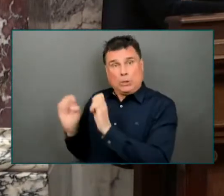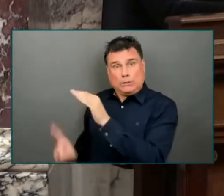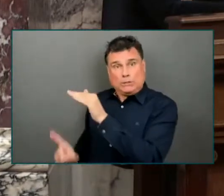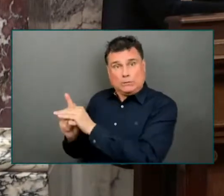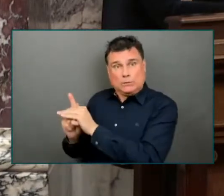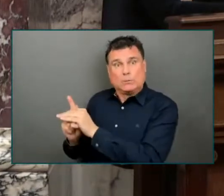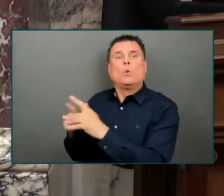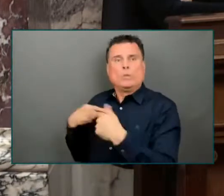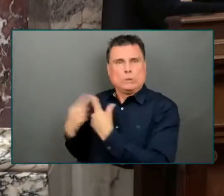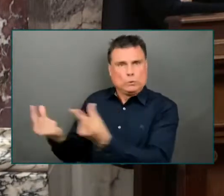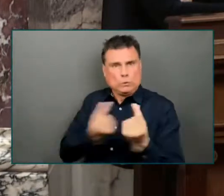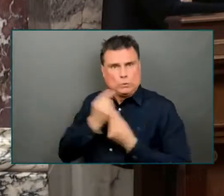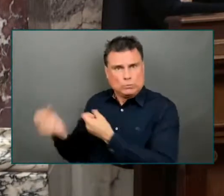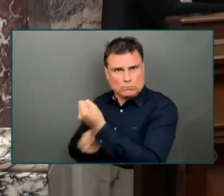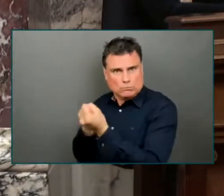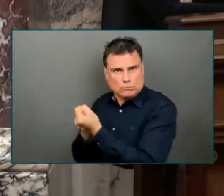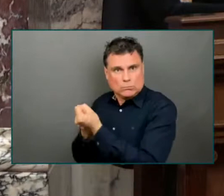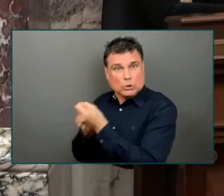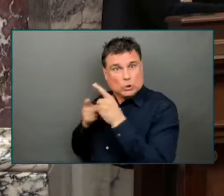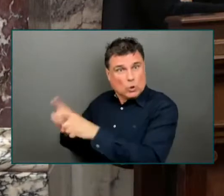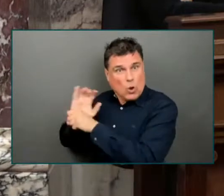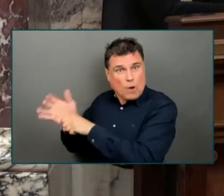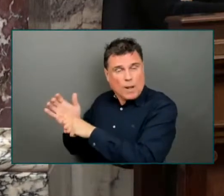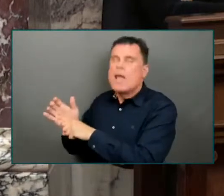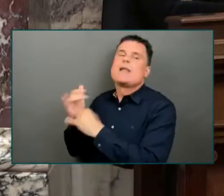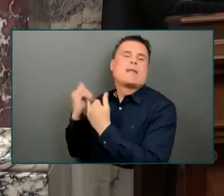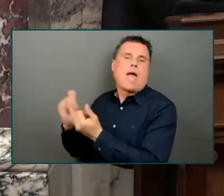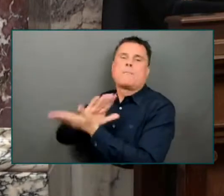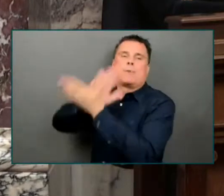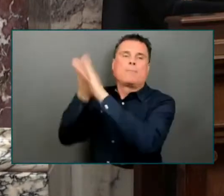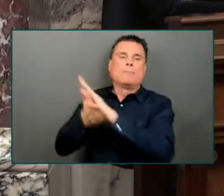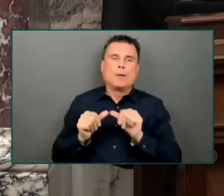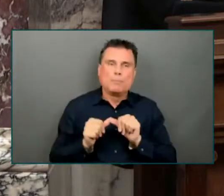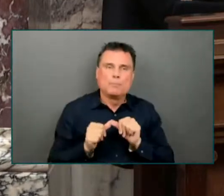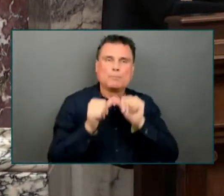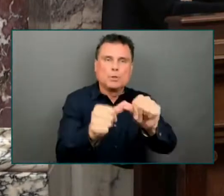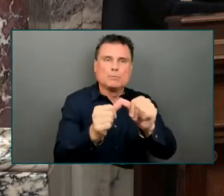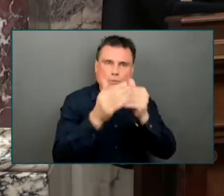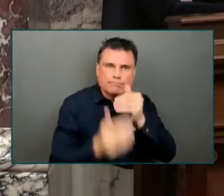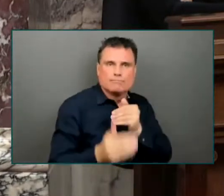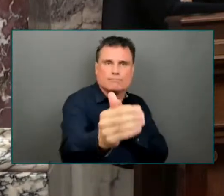province to support people on the path to healing and wellness.